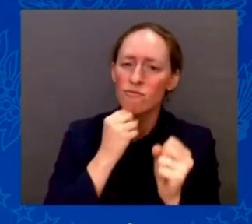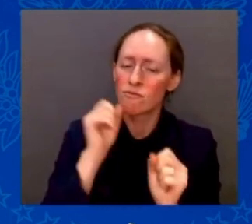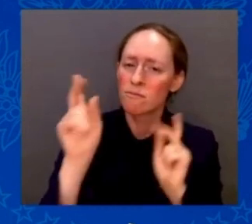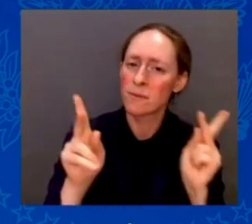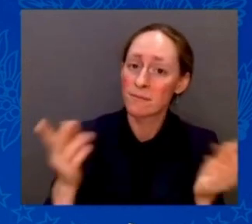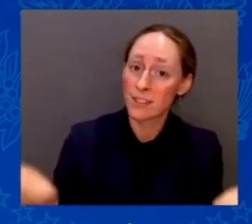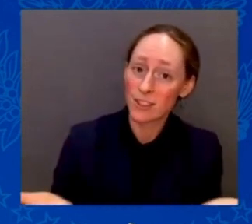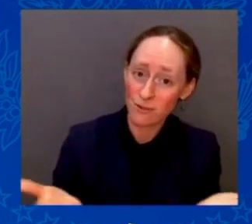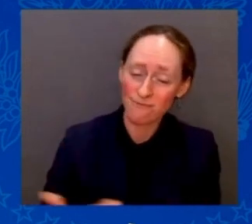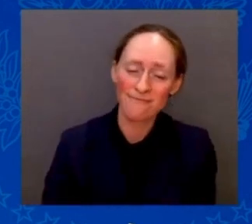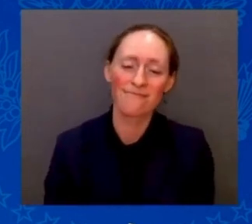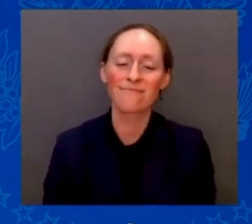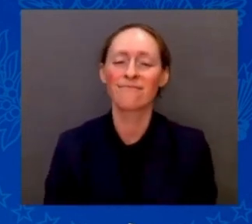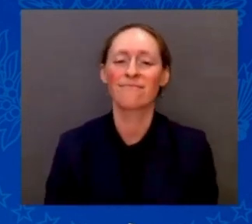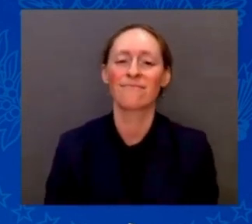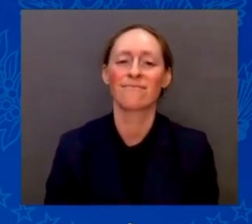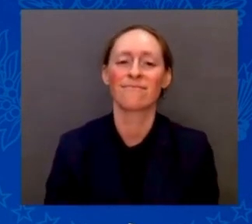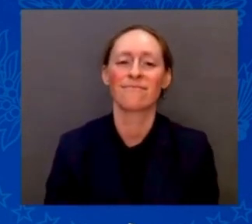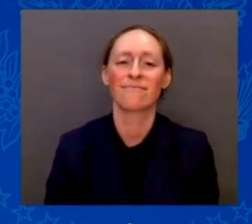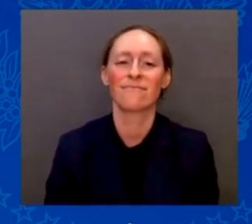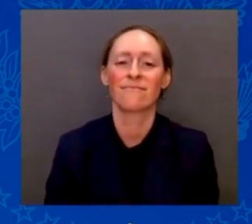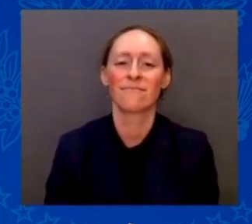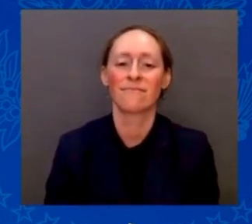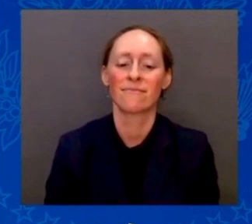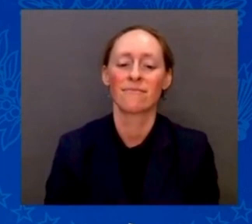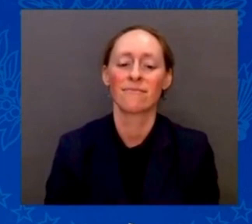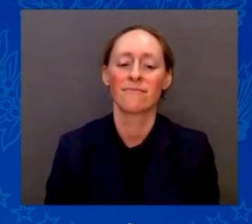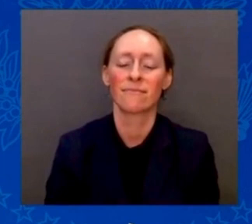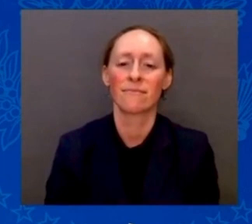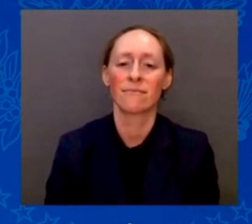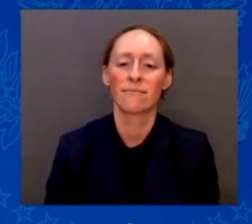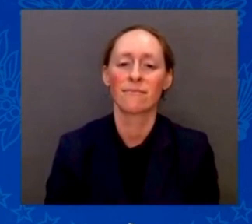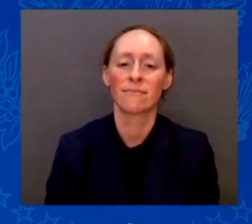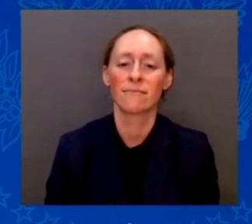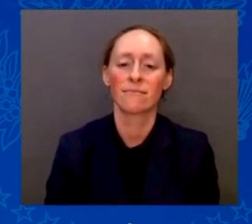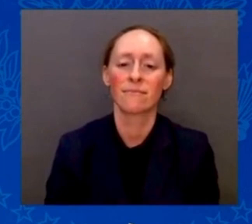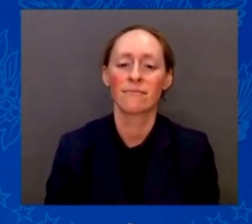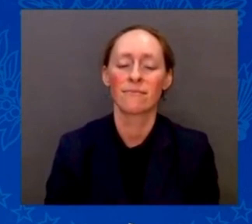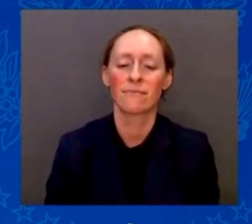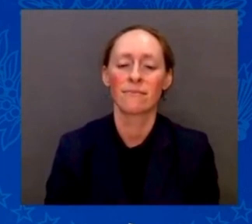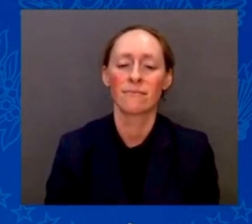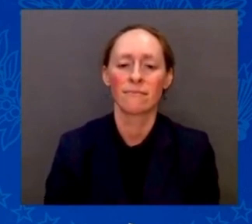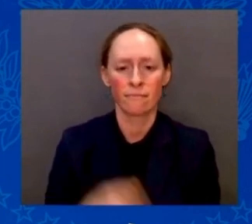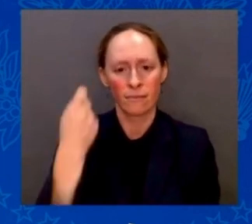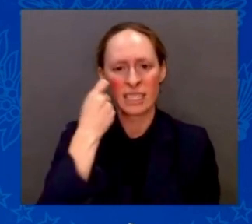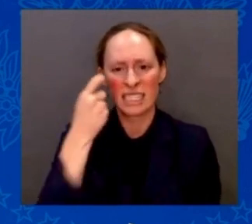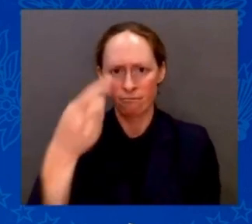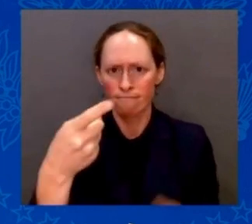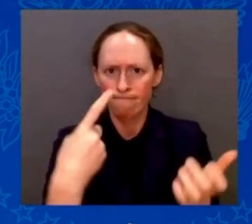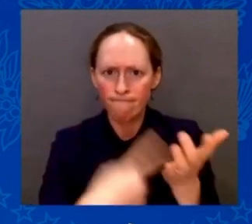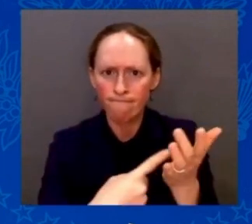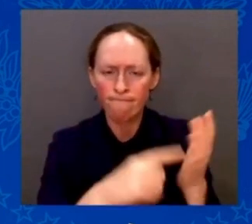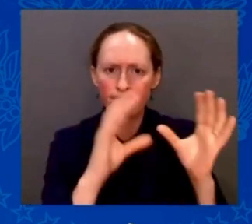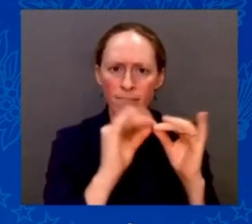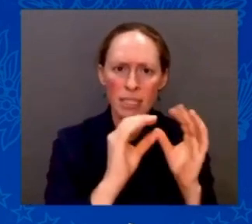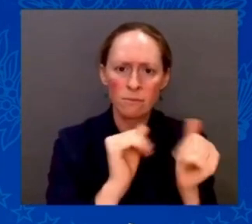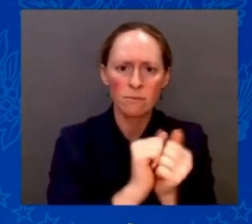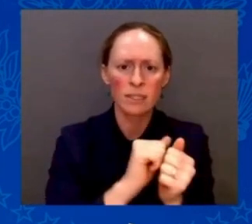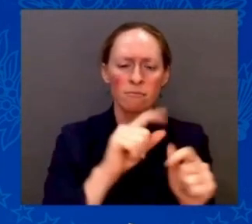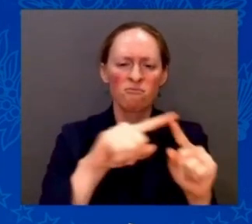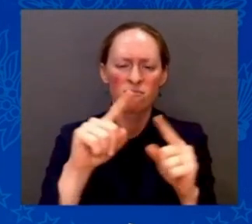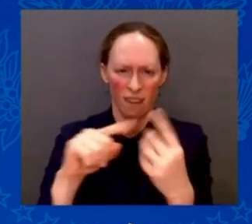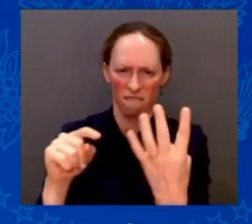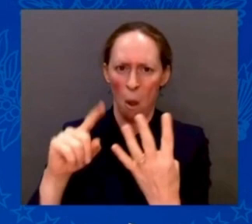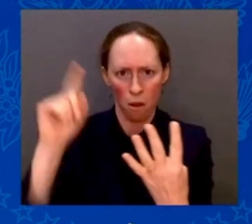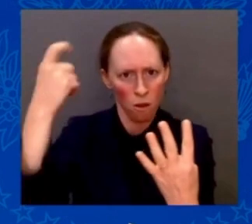on the hurricane, in your conversations with the governors, is there anything that you've heard from them that gives you pause, things that you think need to be there that